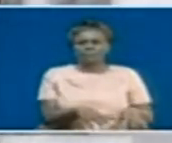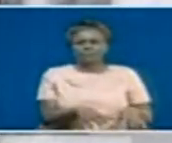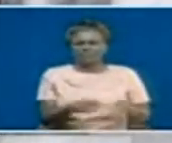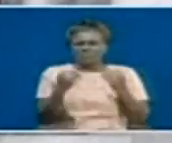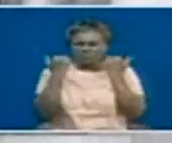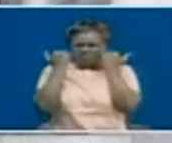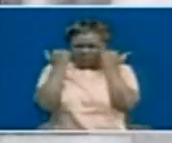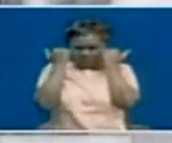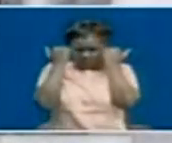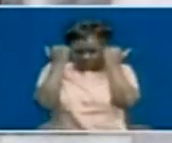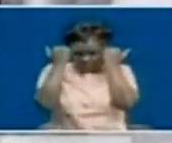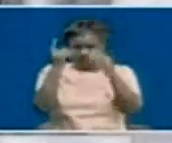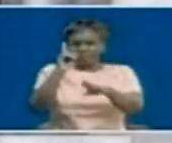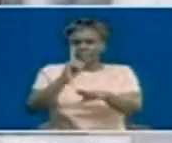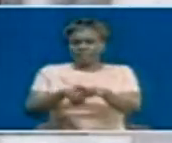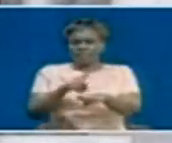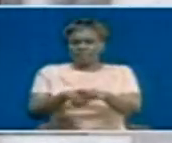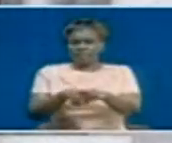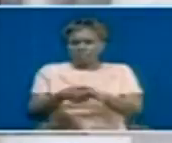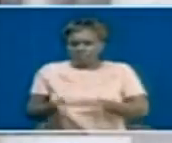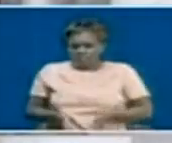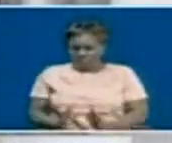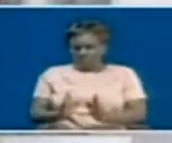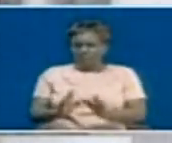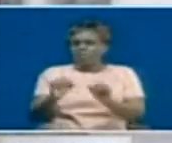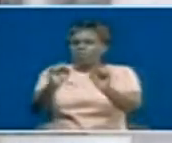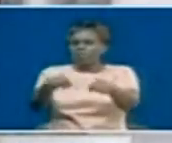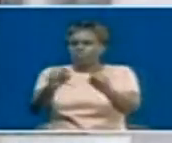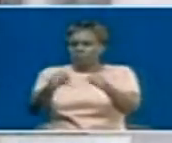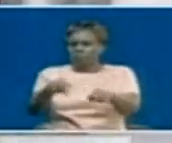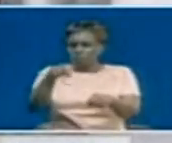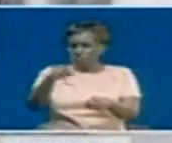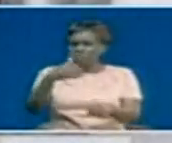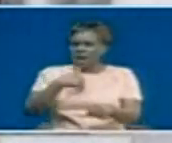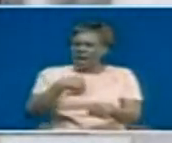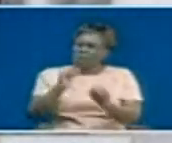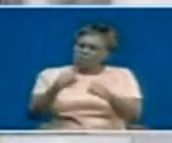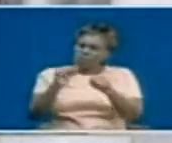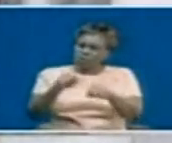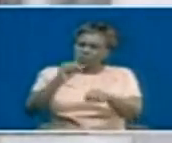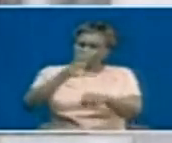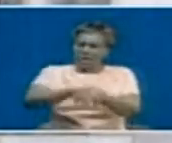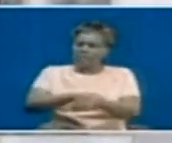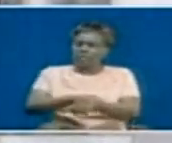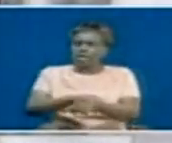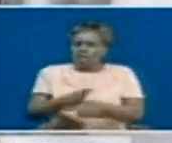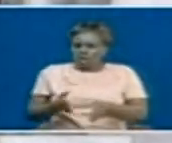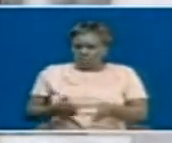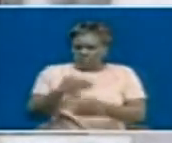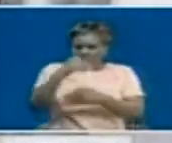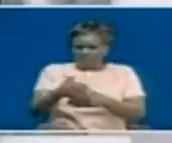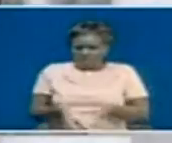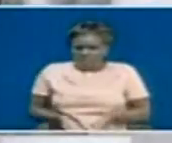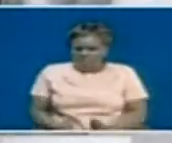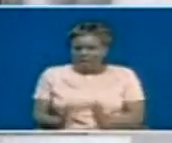trauma of some sort around the delivery, then most likely, you stand higher chances of developing postpartum